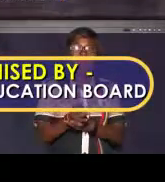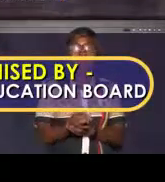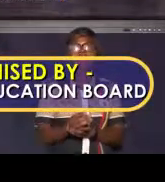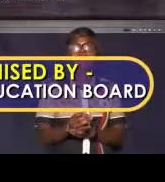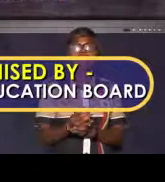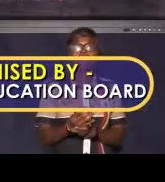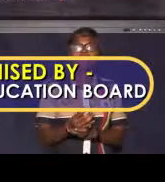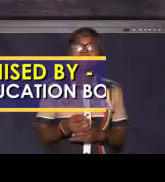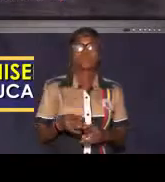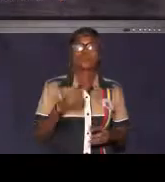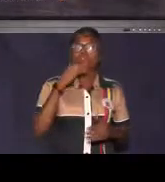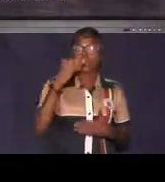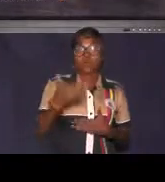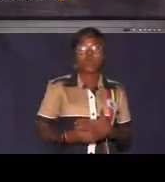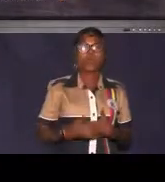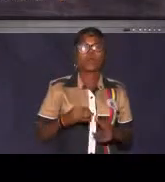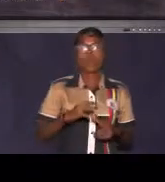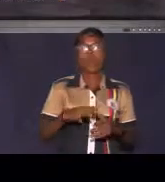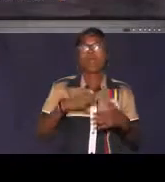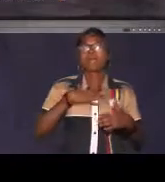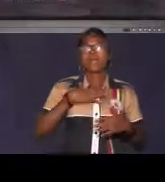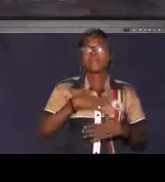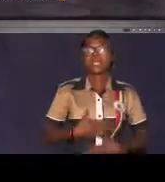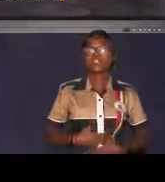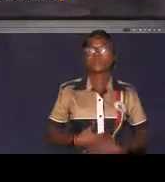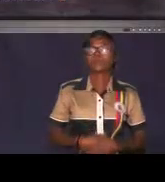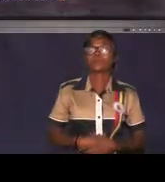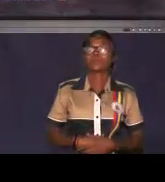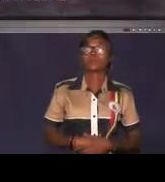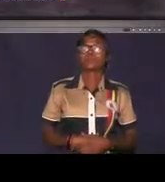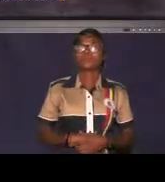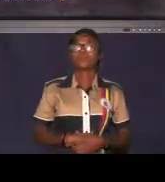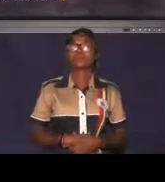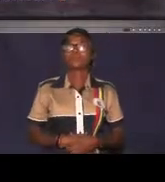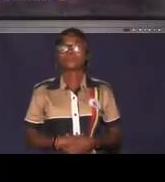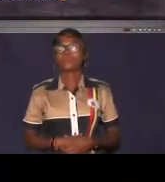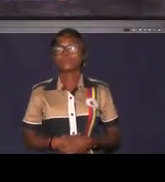you say, you're welcome, or my pleasure.